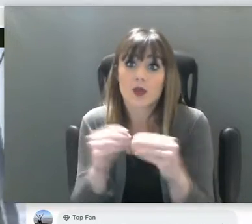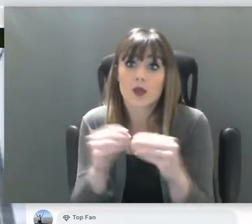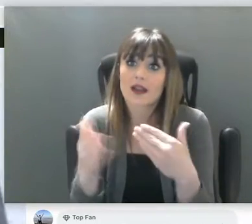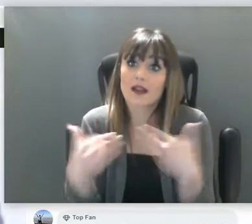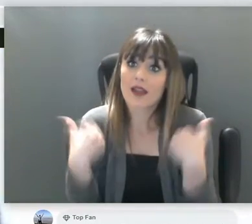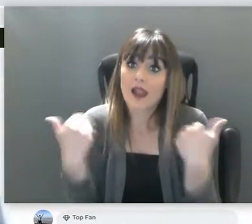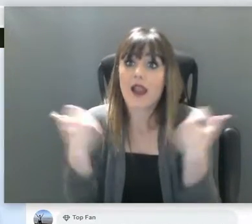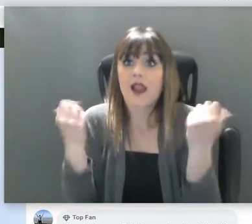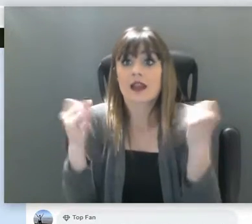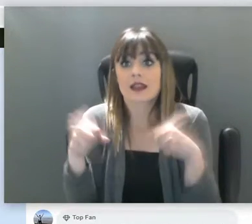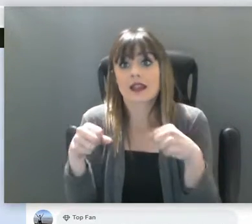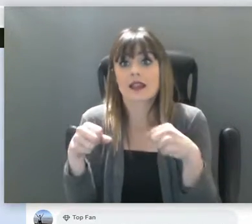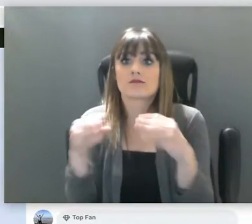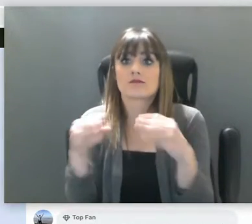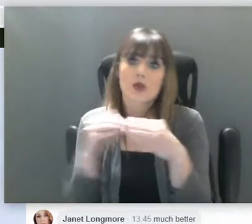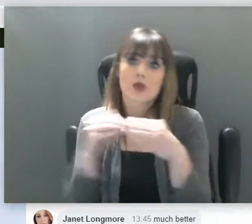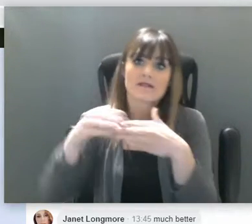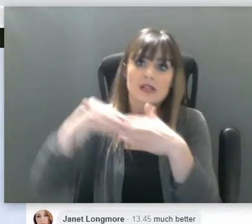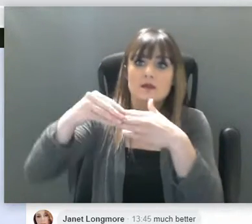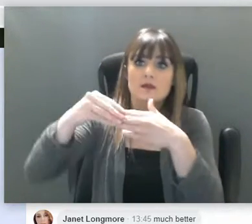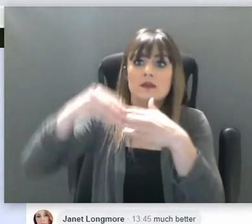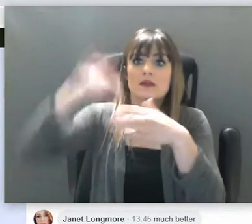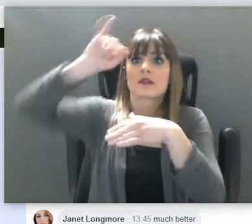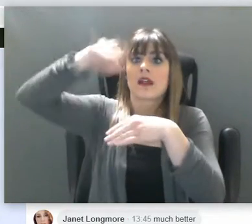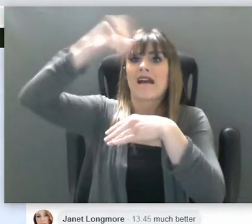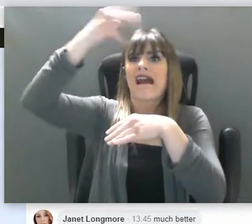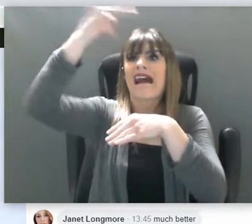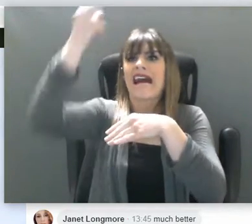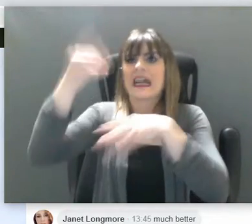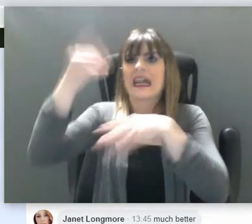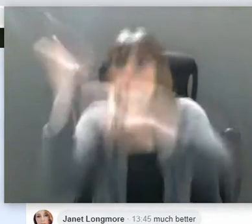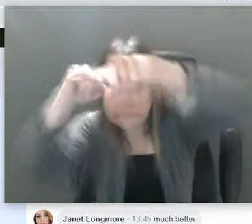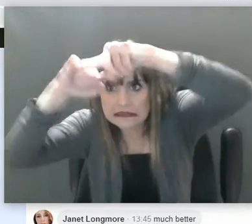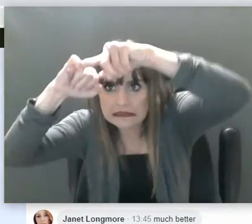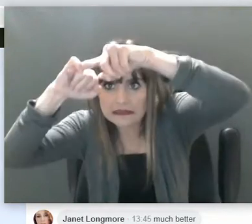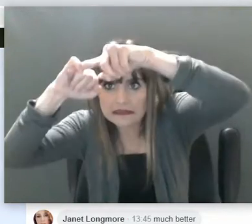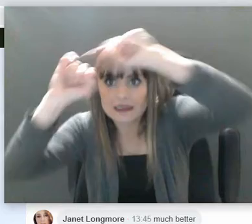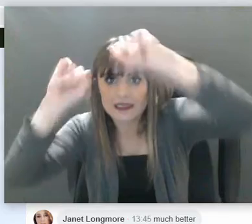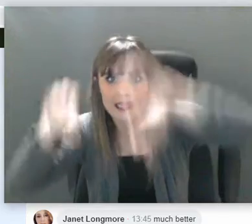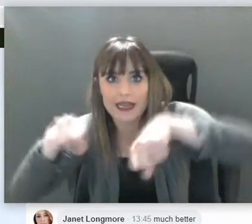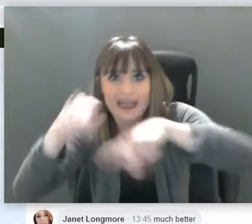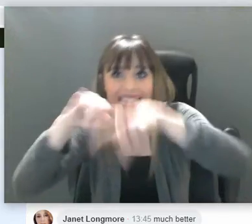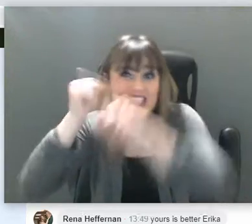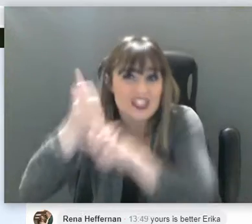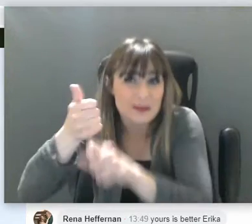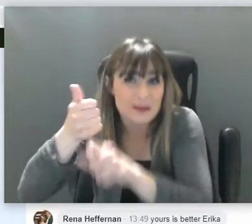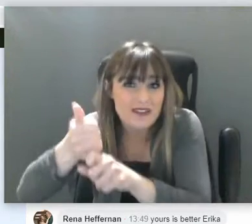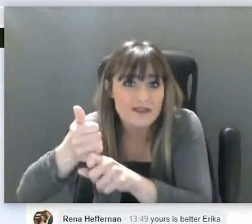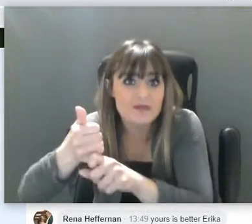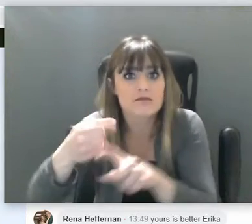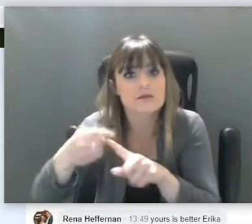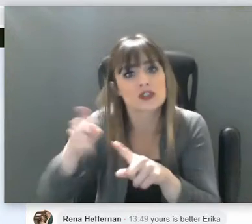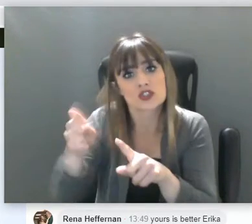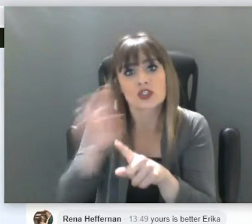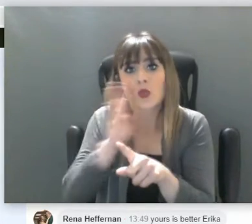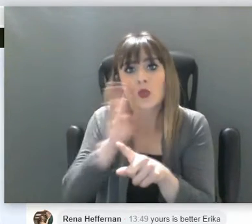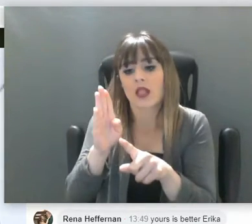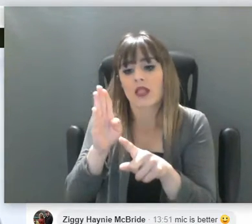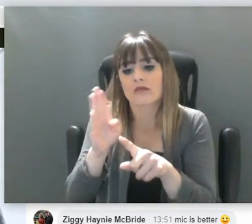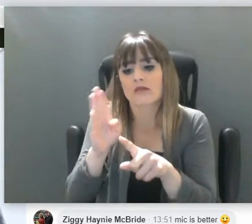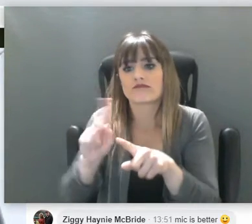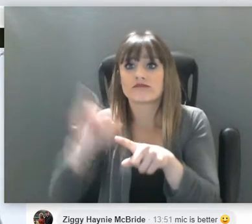catch themselves on branches, prevent themselves from falling down. And every once in a while, she'll wrap it around my hand to kind of like hold